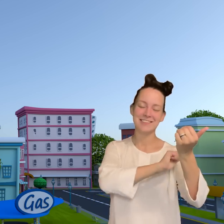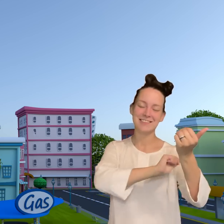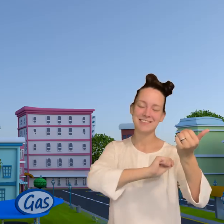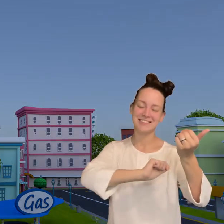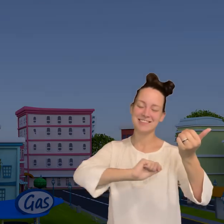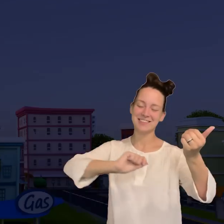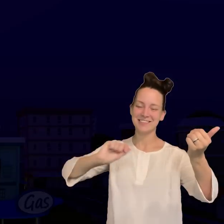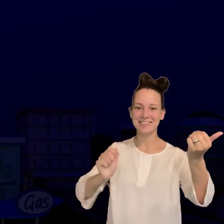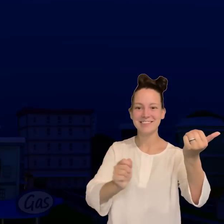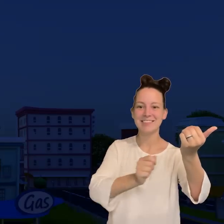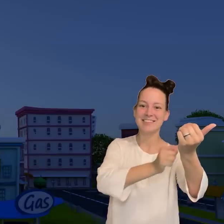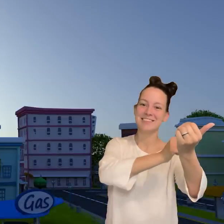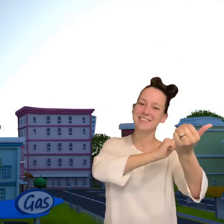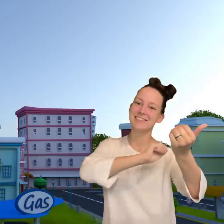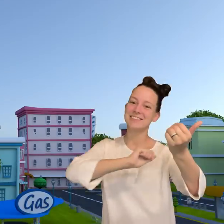foreign